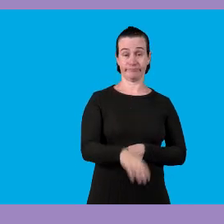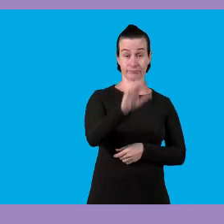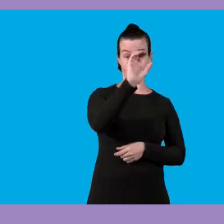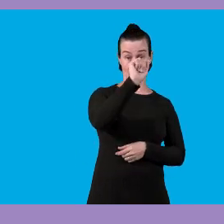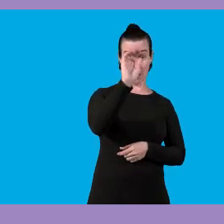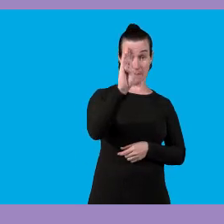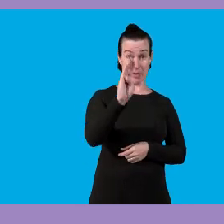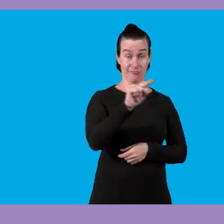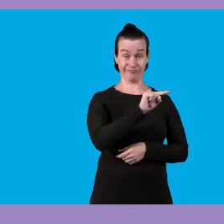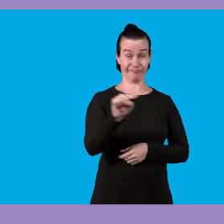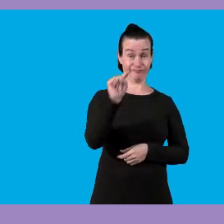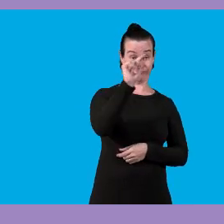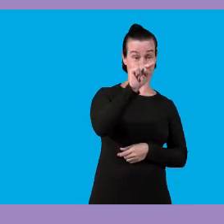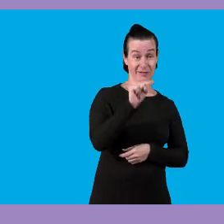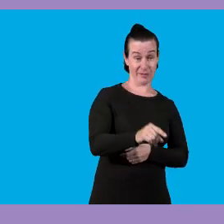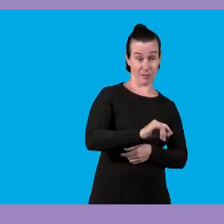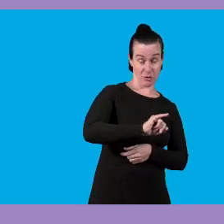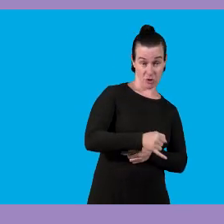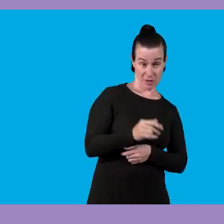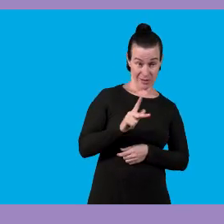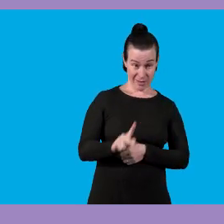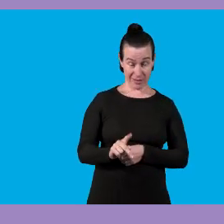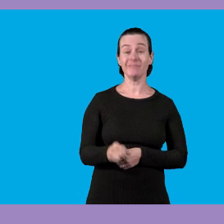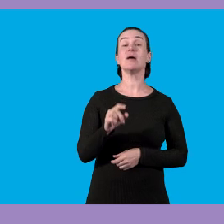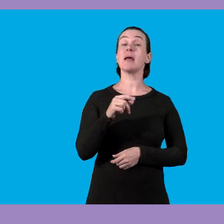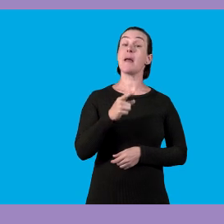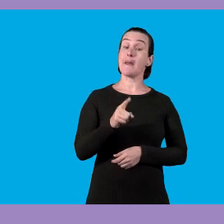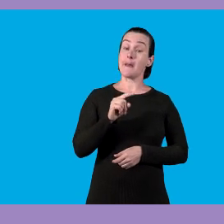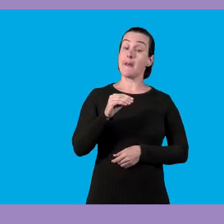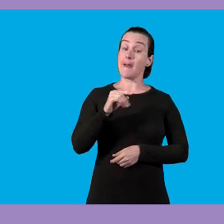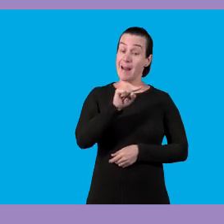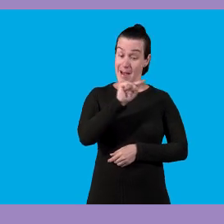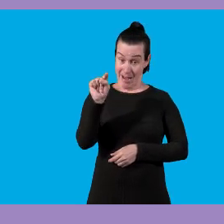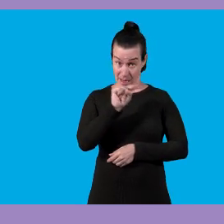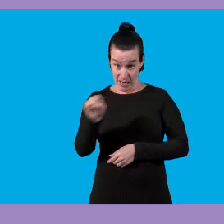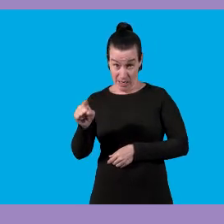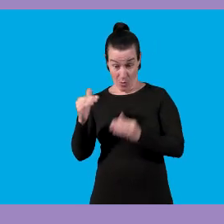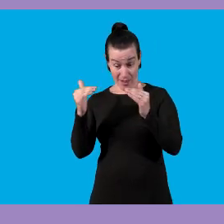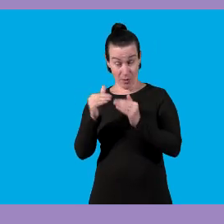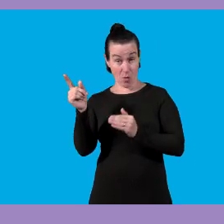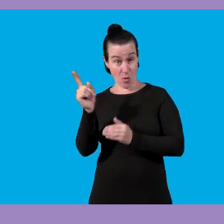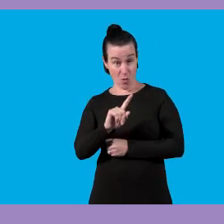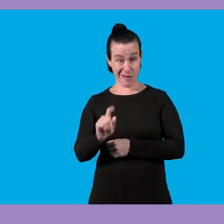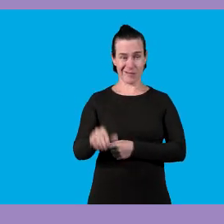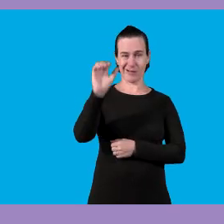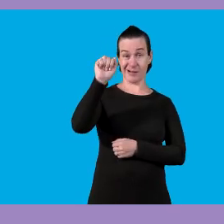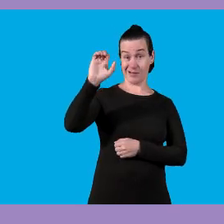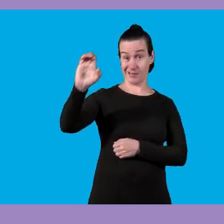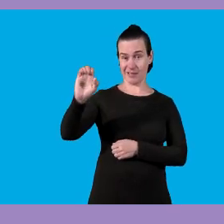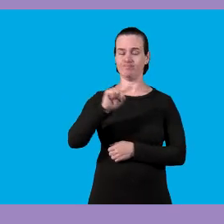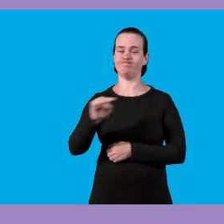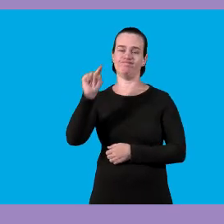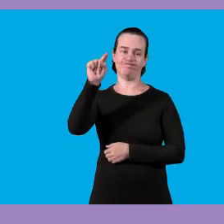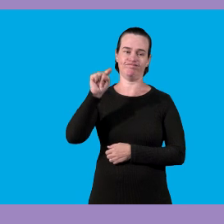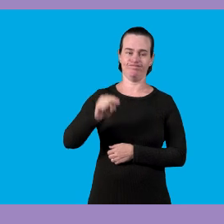longest side, which is the hypotenuse, that is side AC, and divide it by side JL.